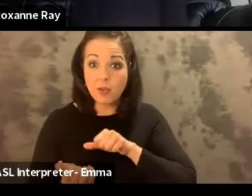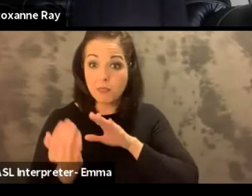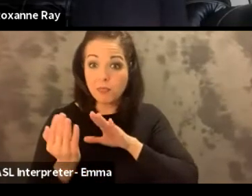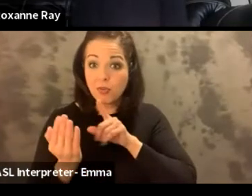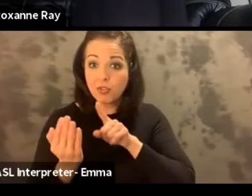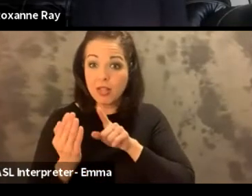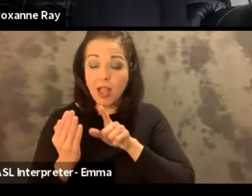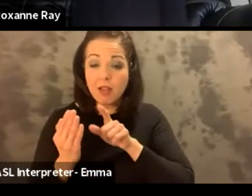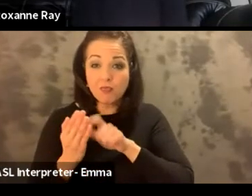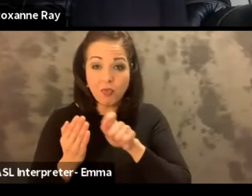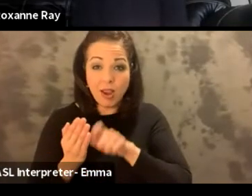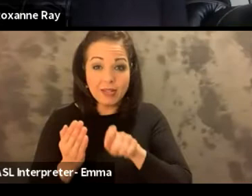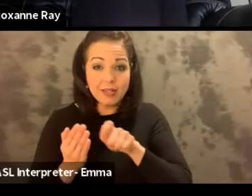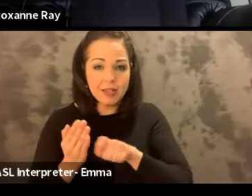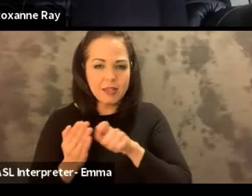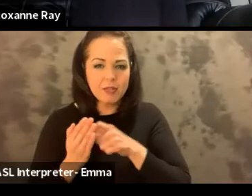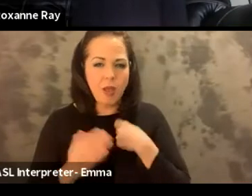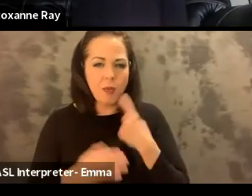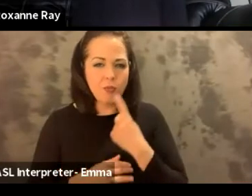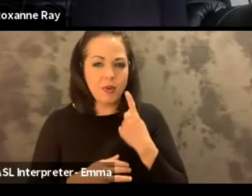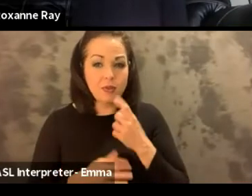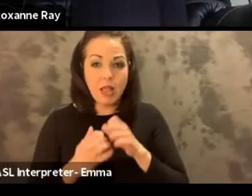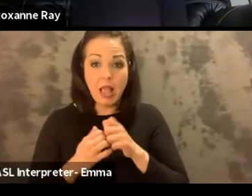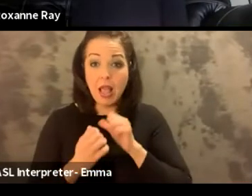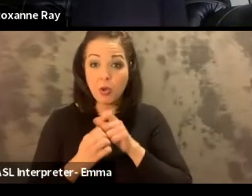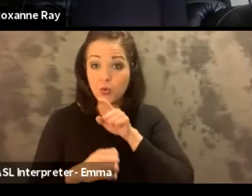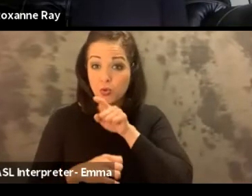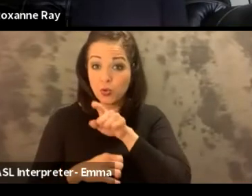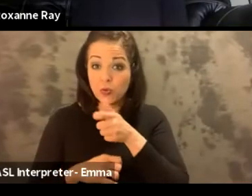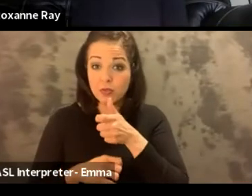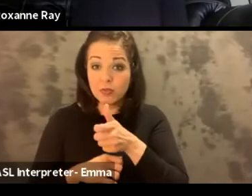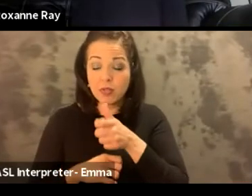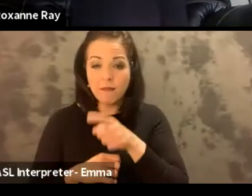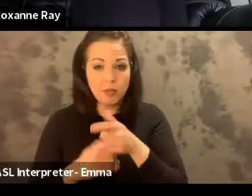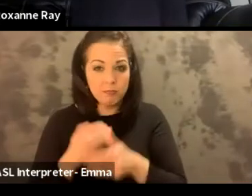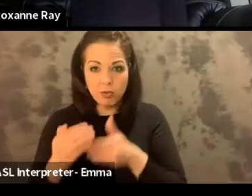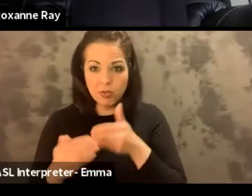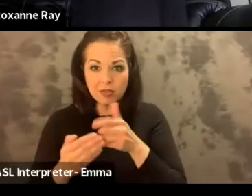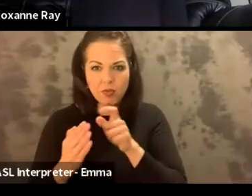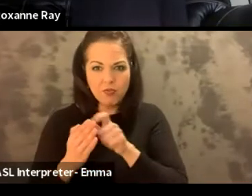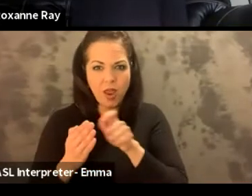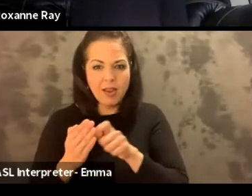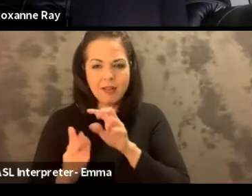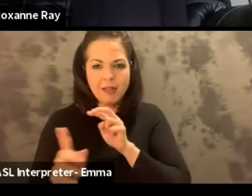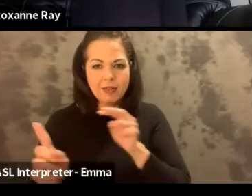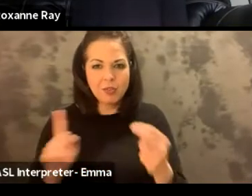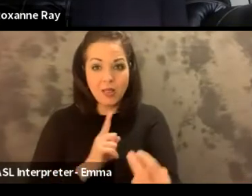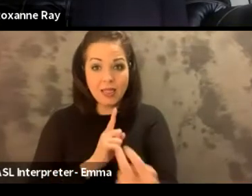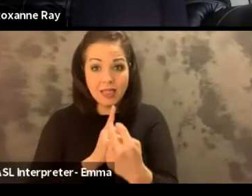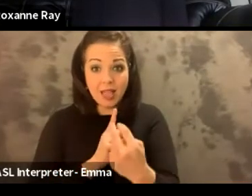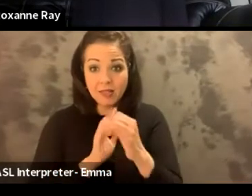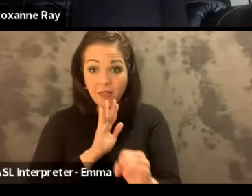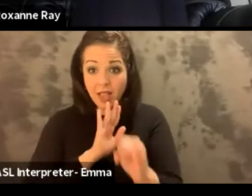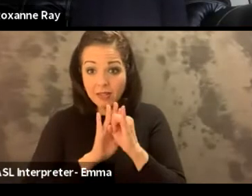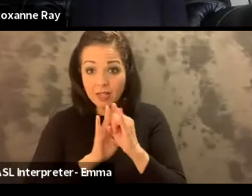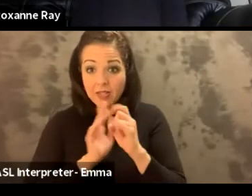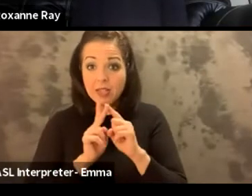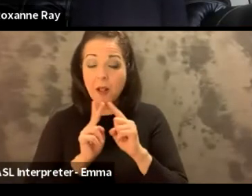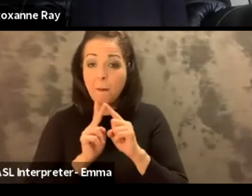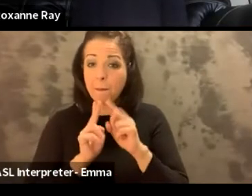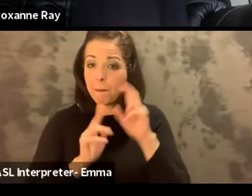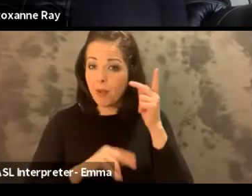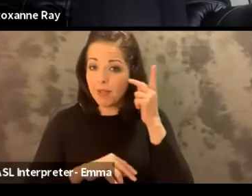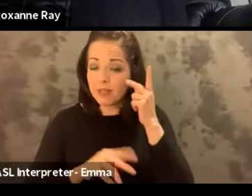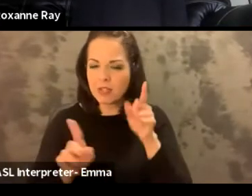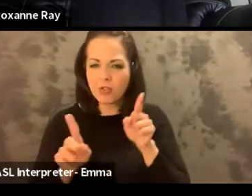writing. And so I'm wondering how you approach your writing through this lens of identity politics, and kind of